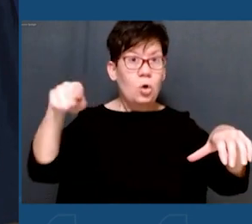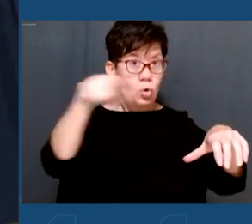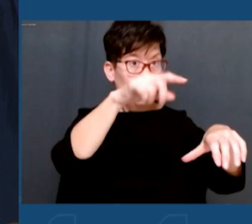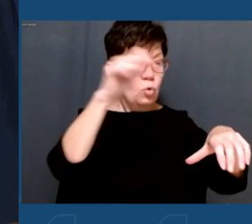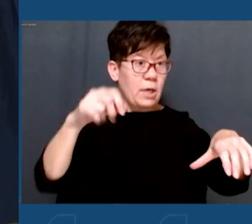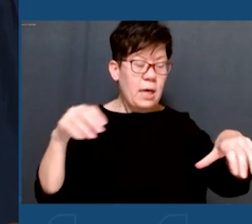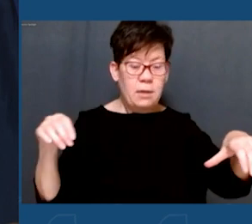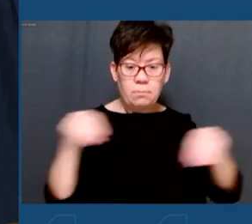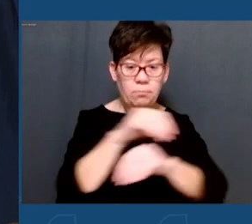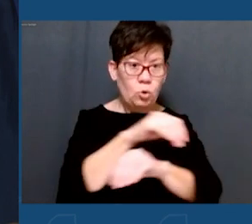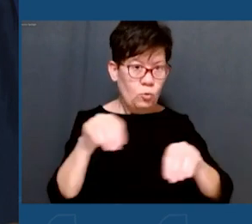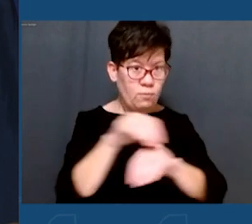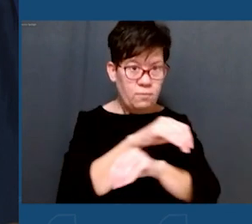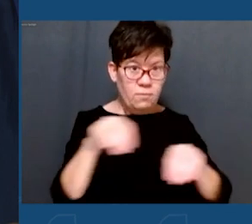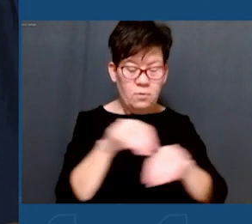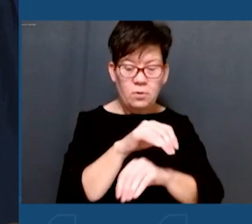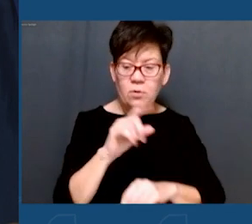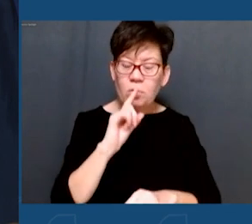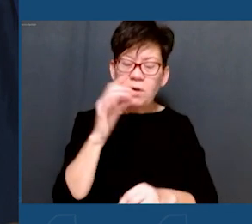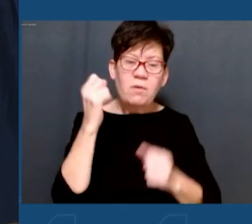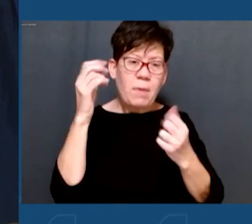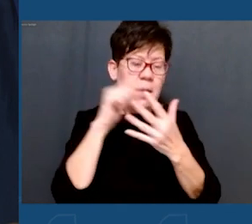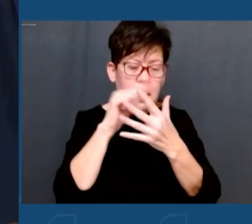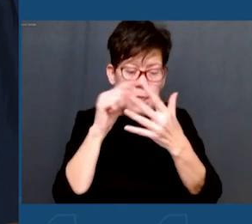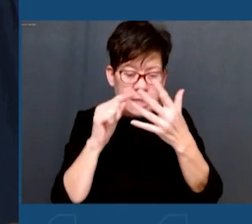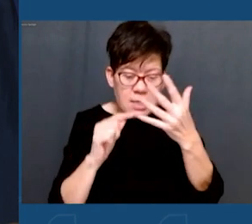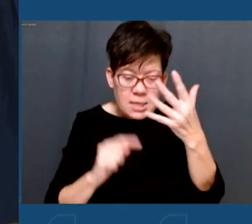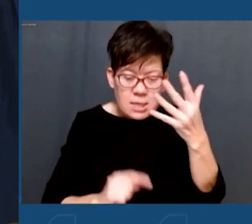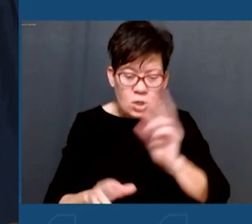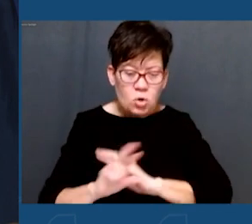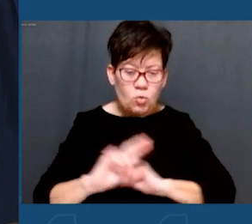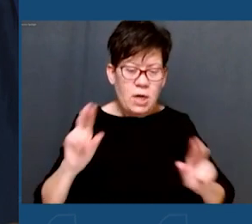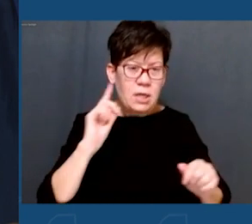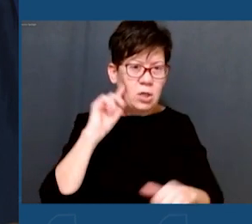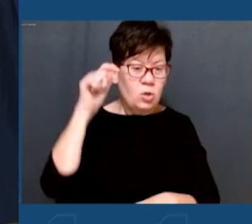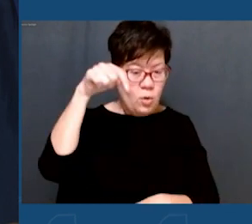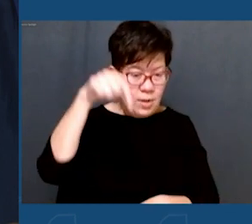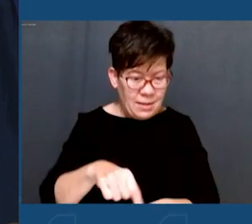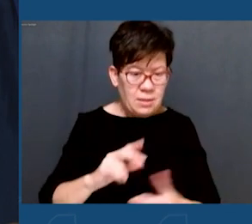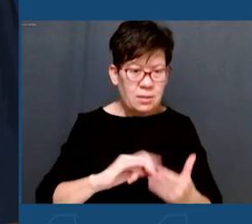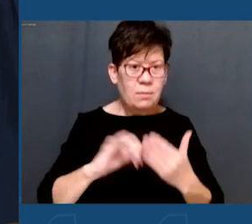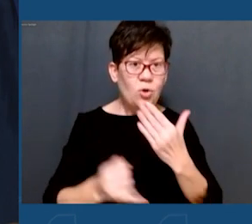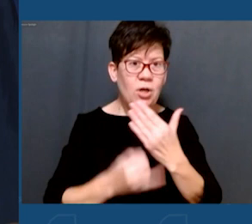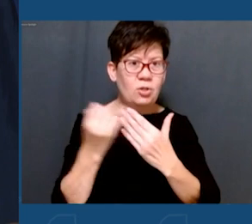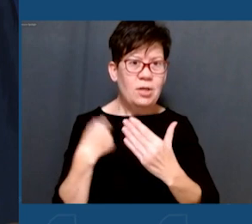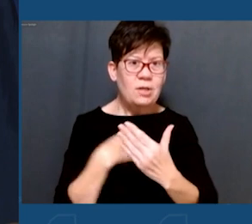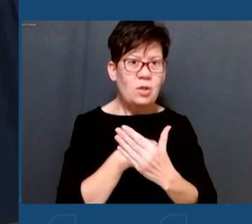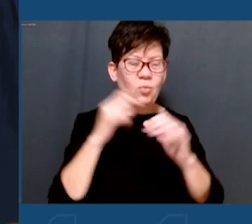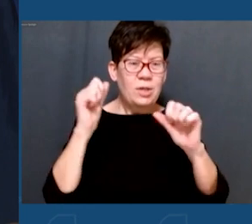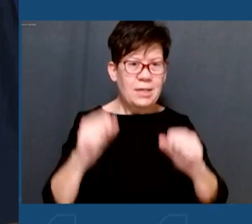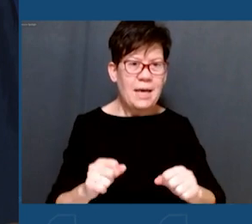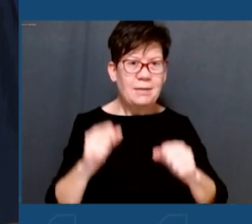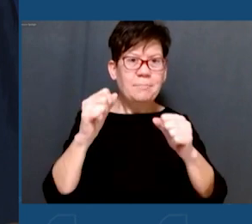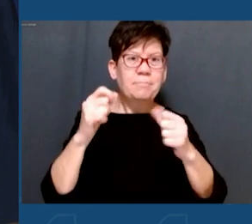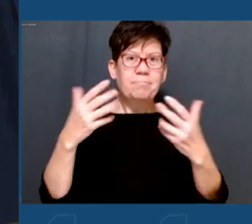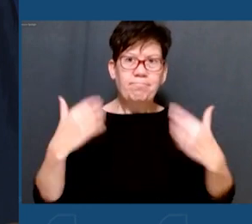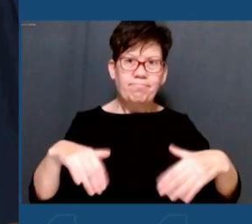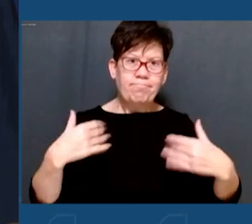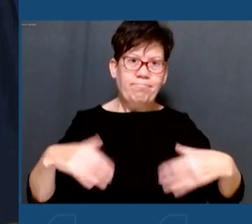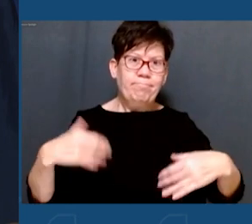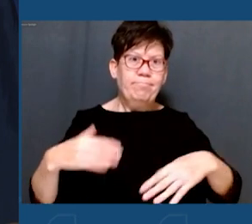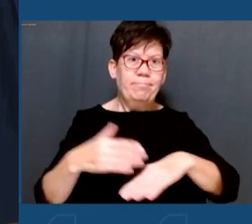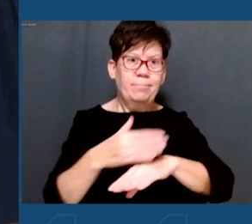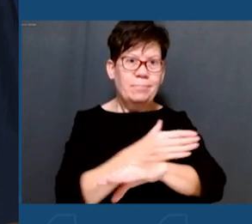going to ultimately ensure that this project delivers the most substantial impact that it can for the community. And it's more than just fish. We're going to bring in some amphibians,